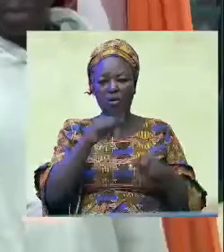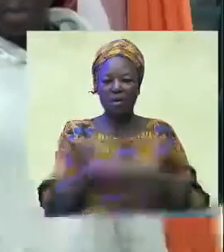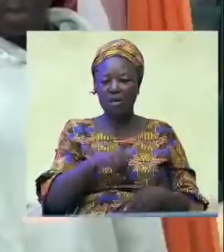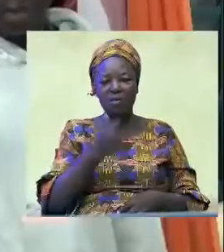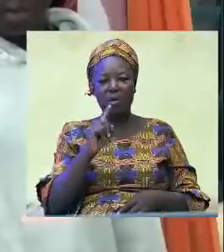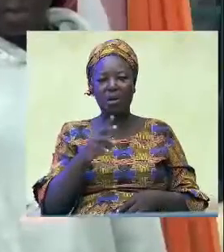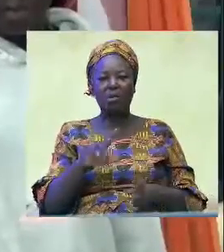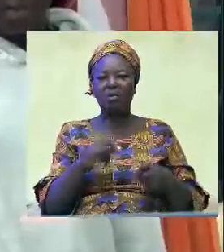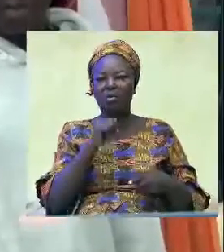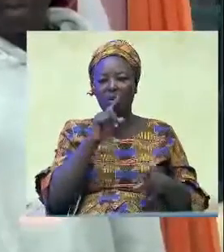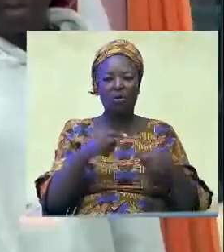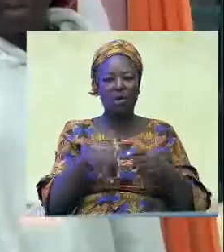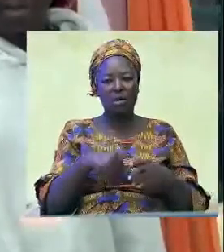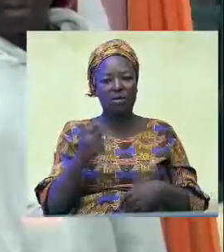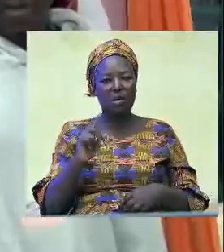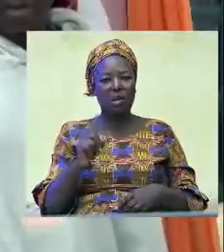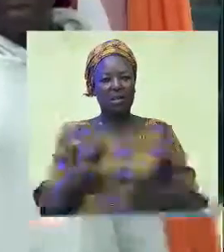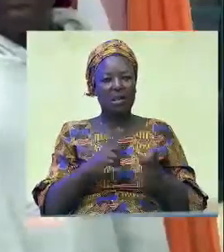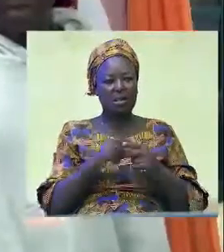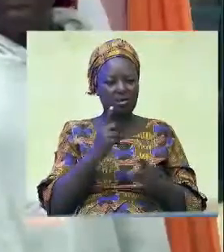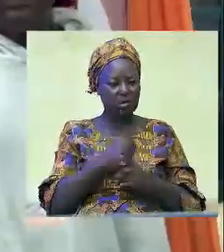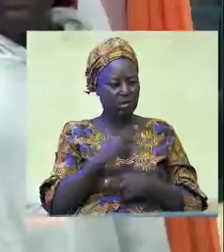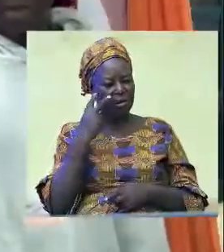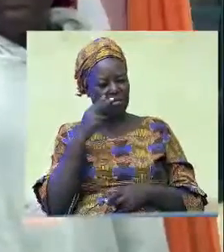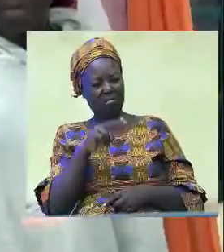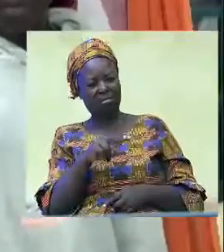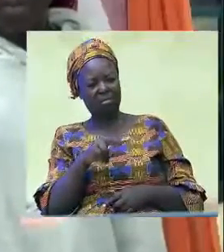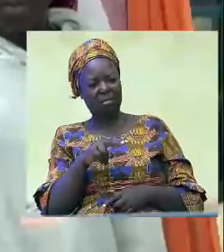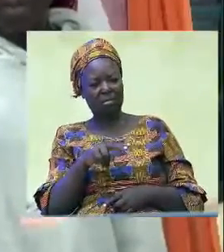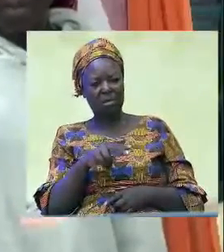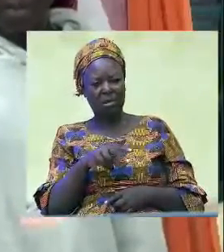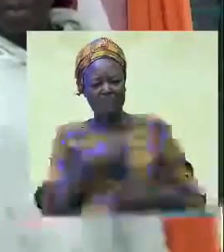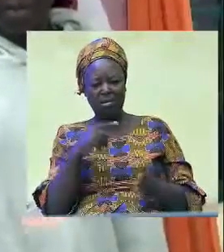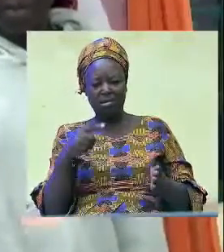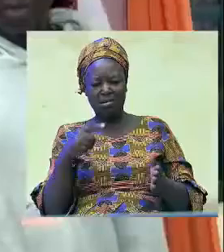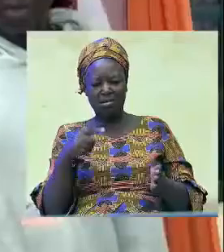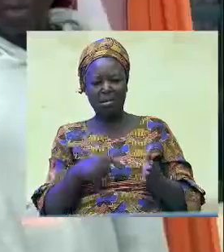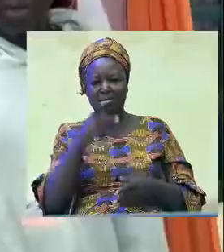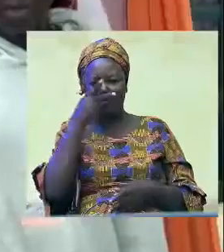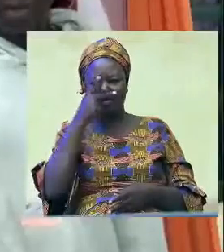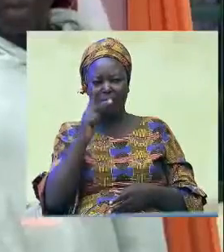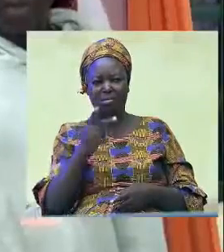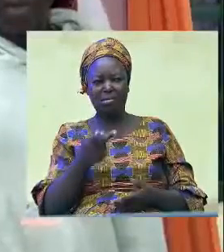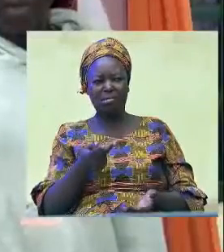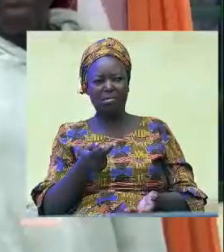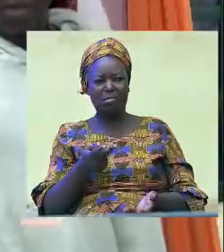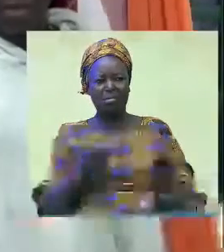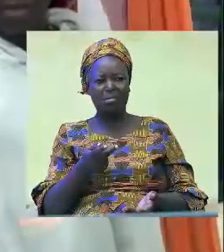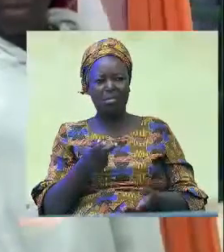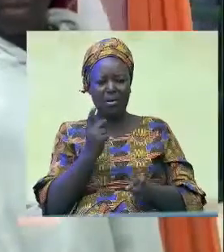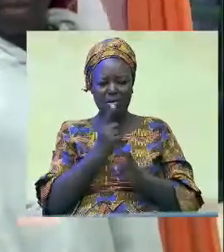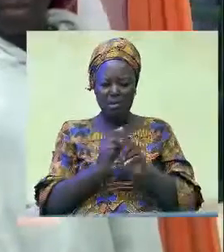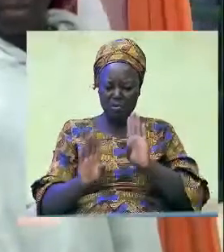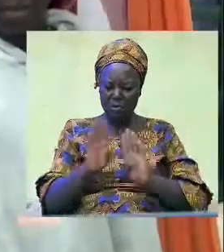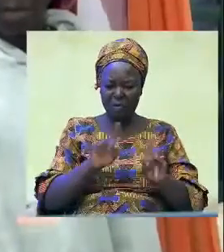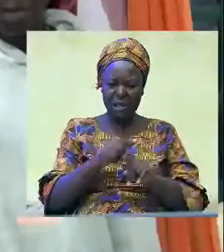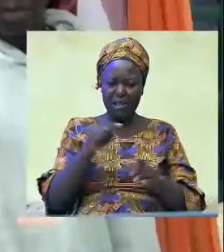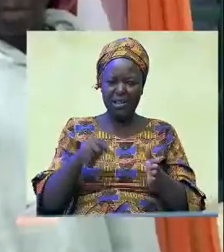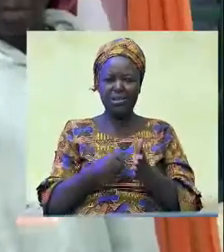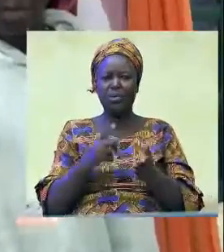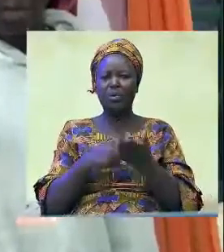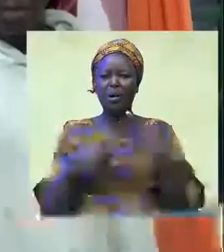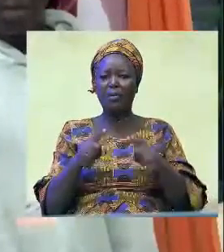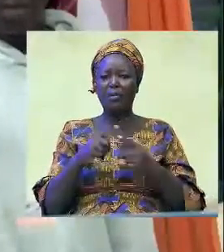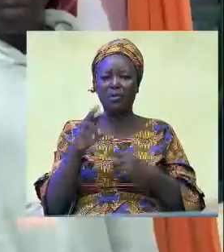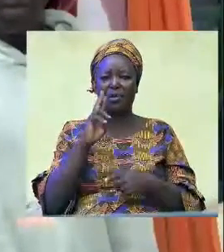They say, come, that you not go anywhere. I was looking at this small girl like this. I said, this person